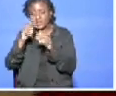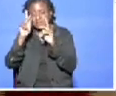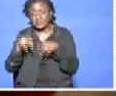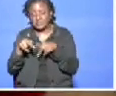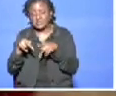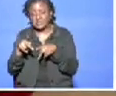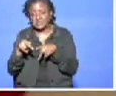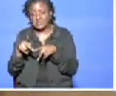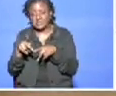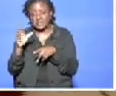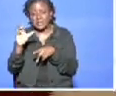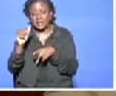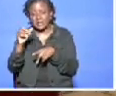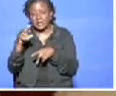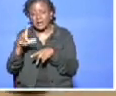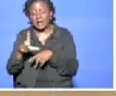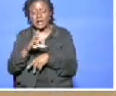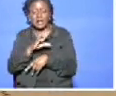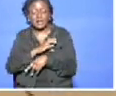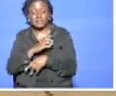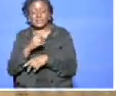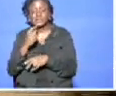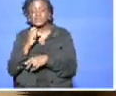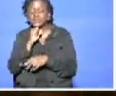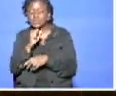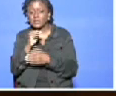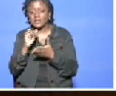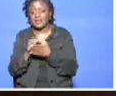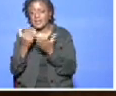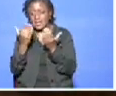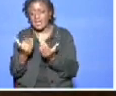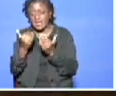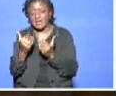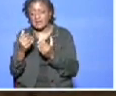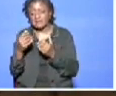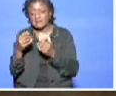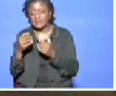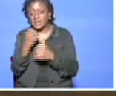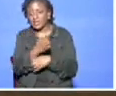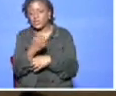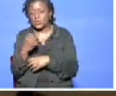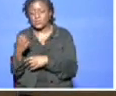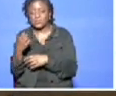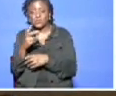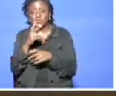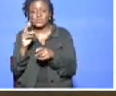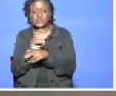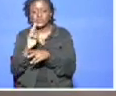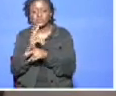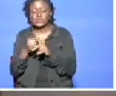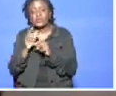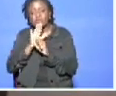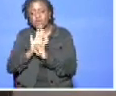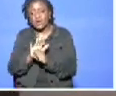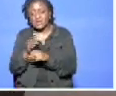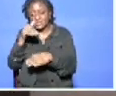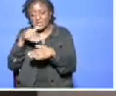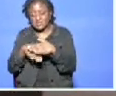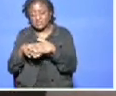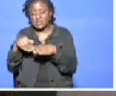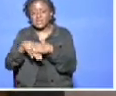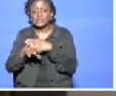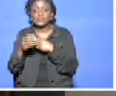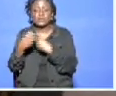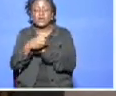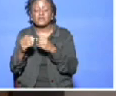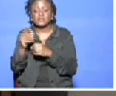must have been used by multiple intruders to pry a hidden safe and force entry into the office space. While Kummer could not say what was